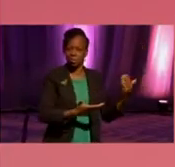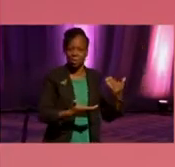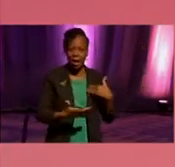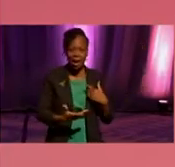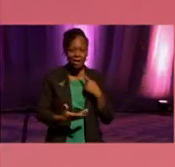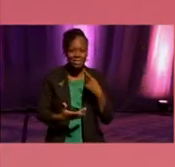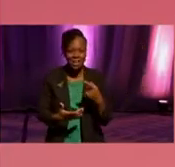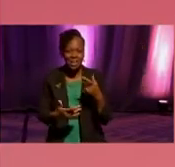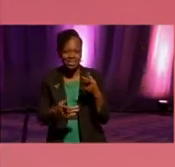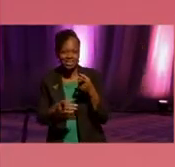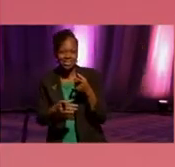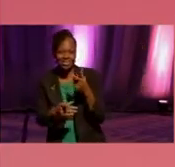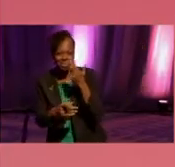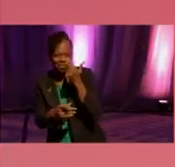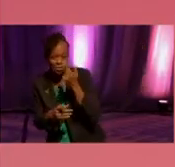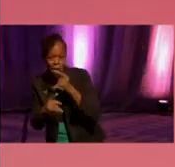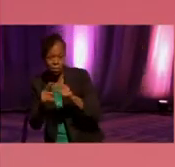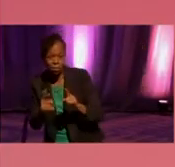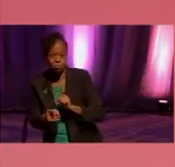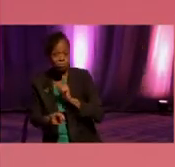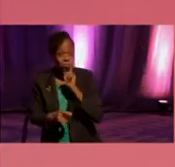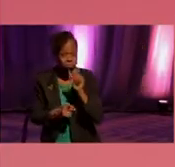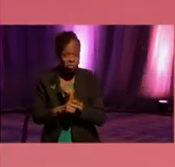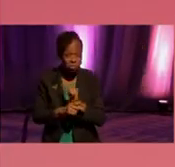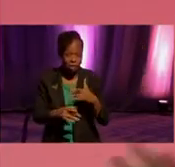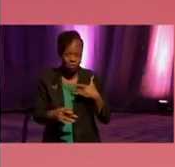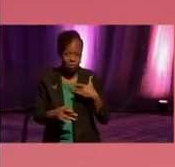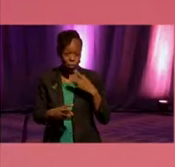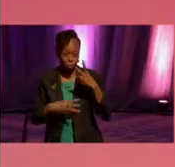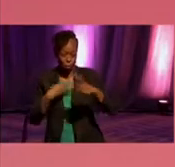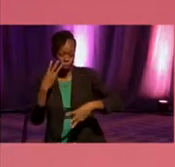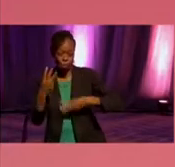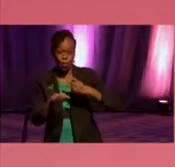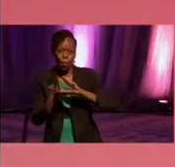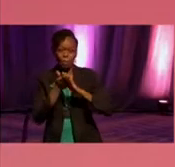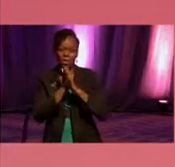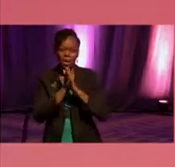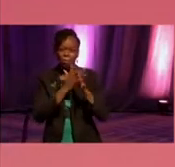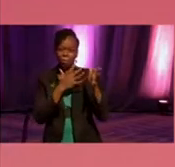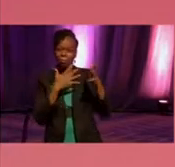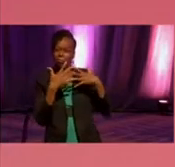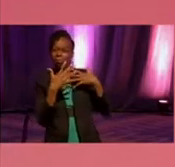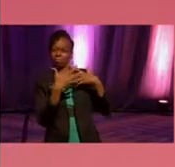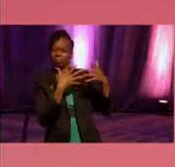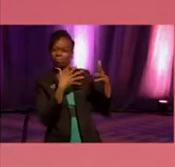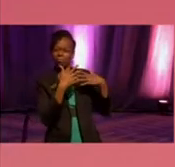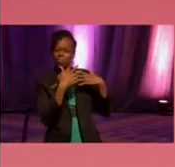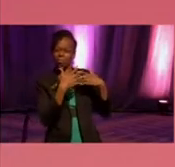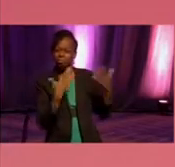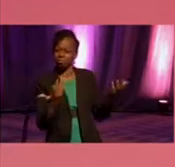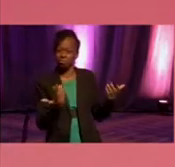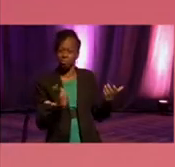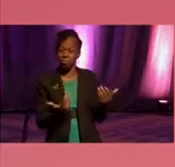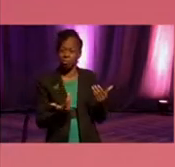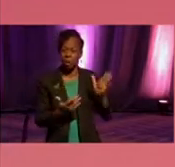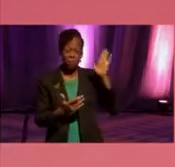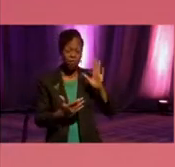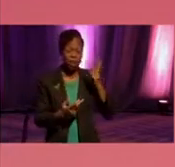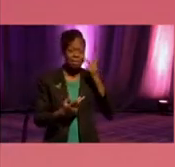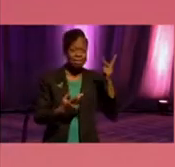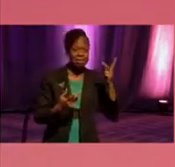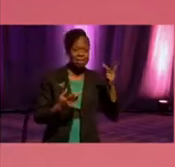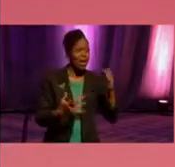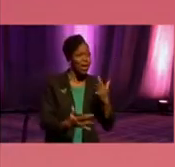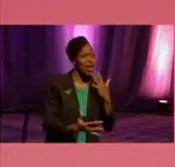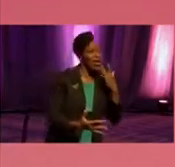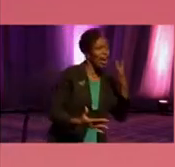that jokingly, but seriously, I felt like the world turned gray. And where I'd usually seen things in vibrant colors